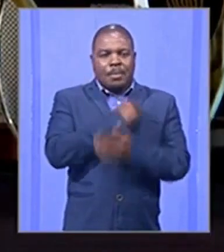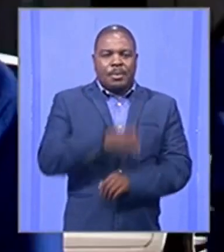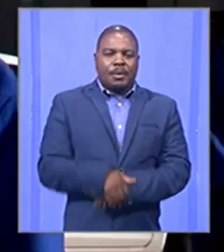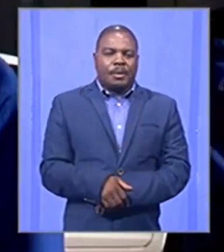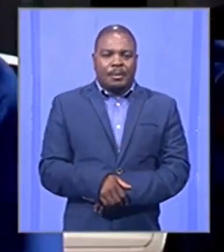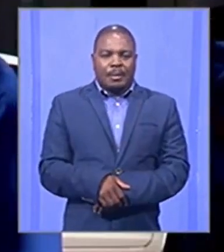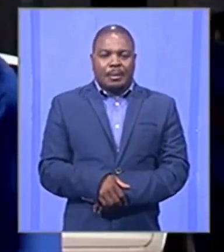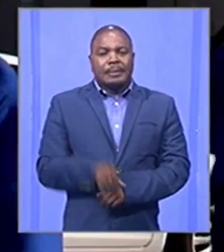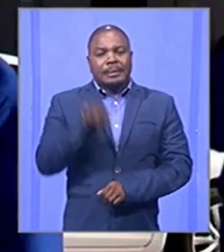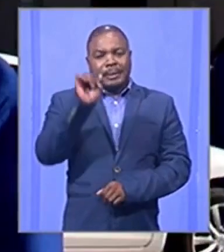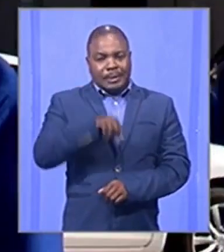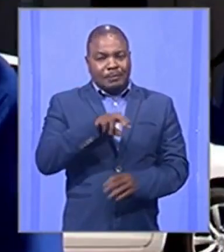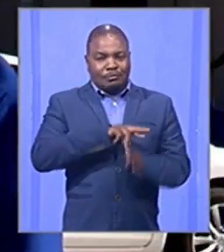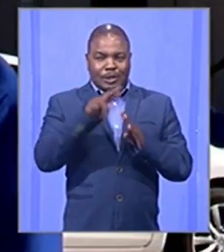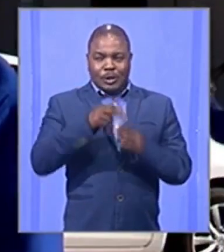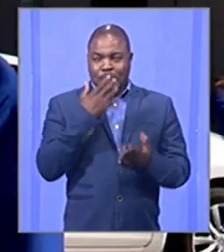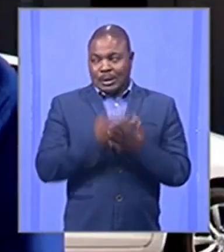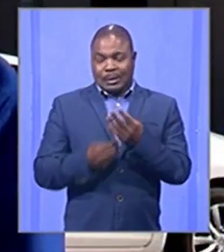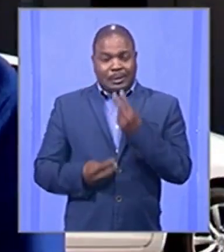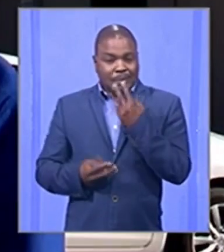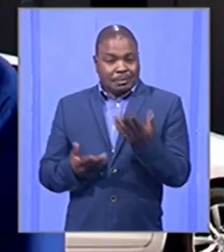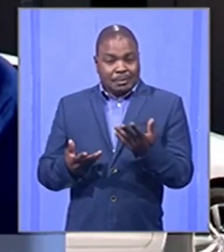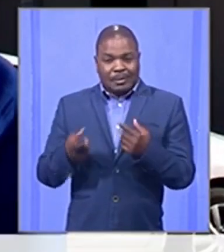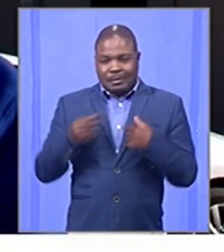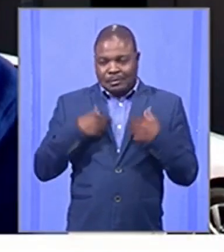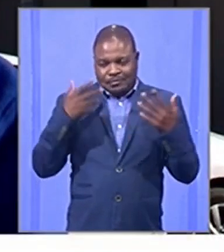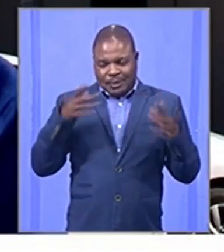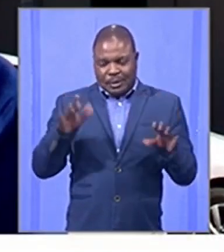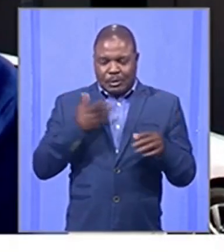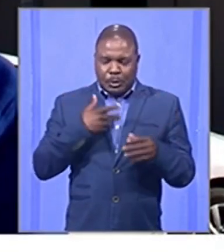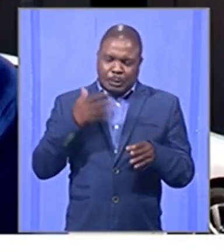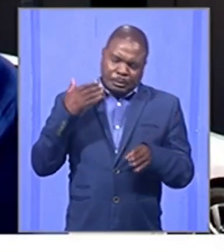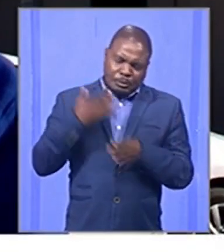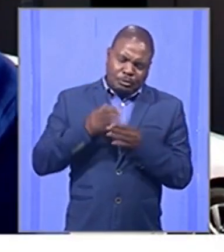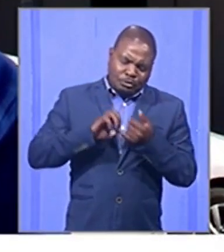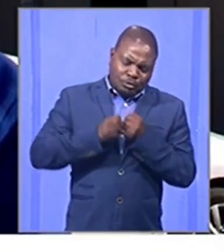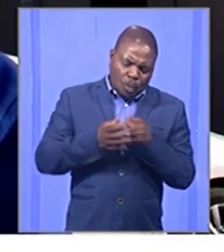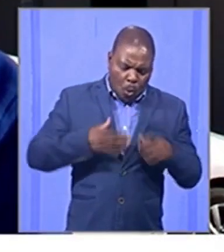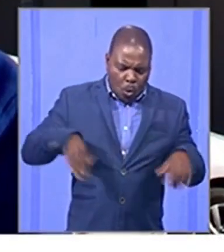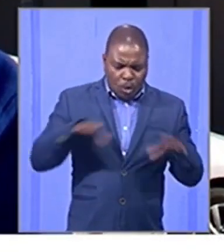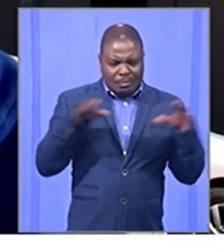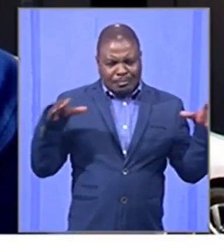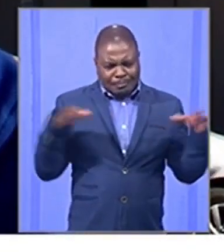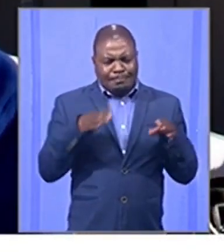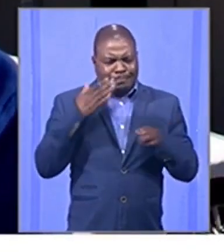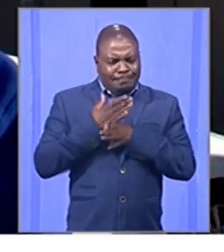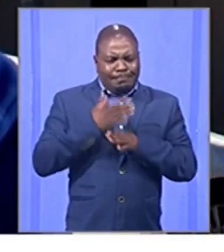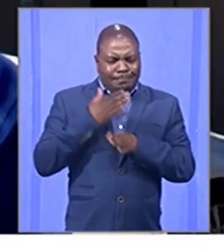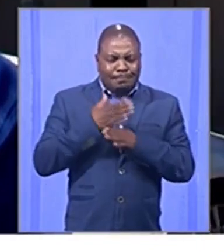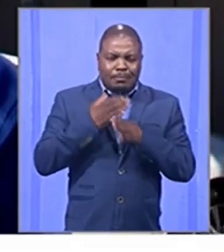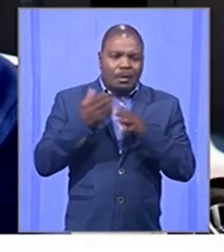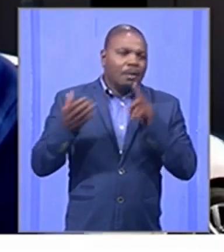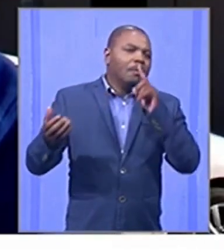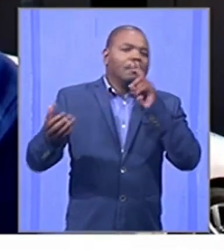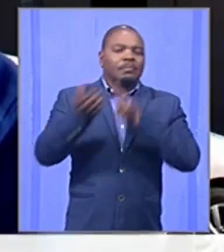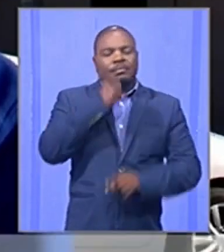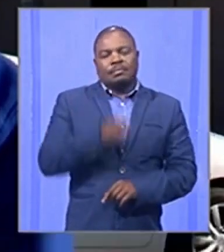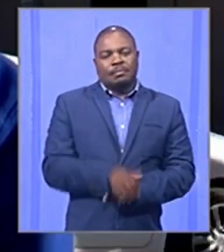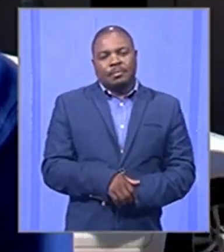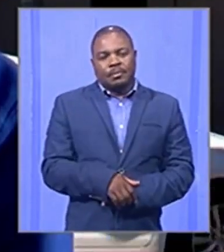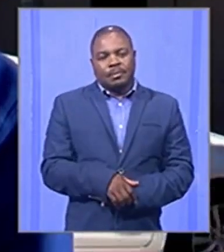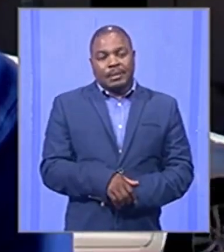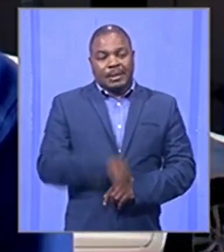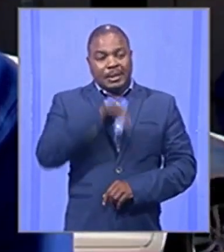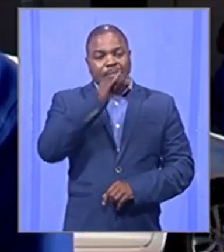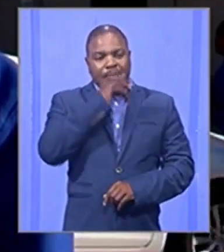le di result di a bua gore we did pull our weight ba botle and then ra kgona fitlhela se re se fitlheletseng,